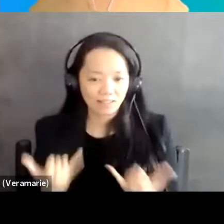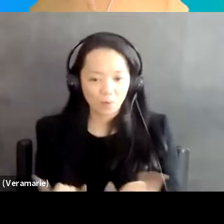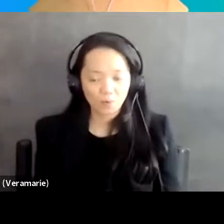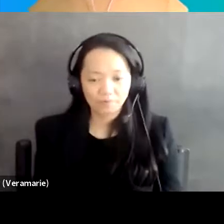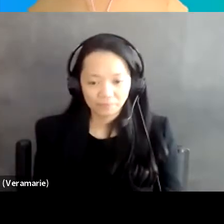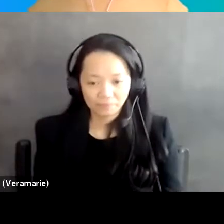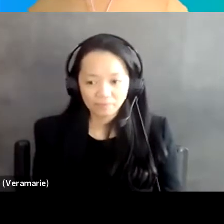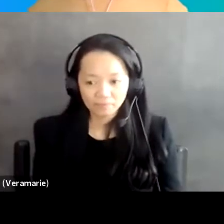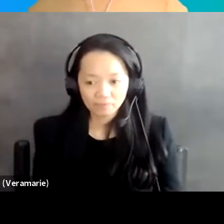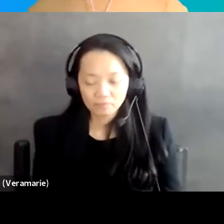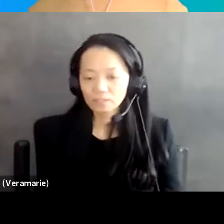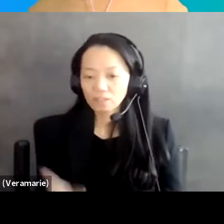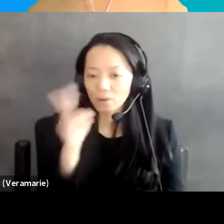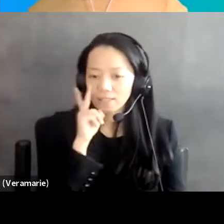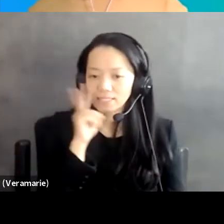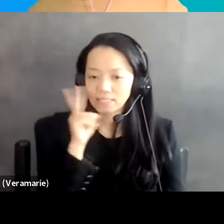Okay, let's see.